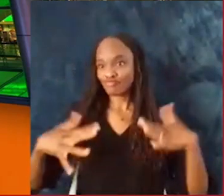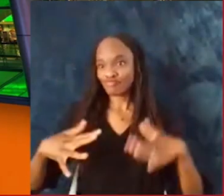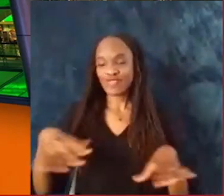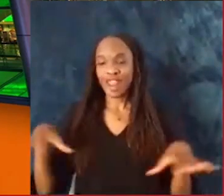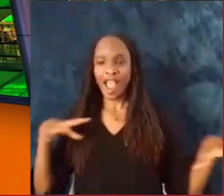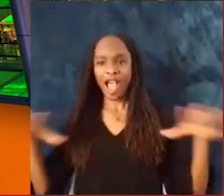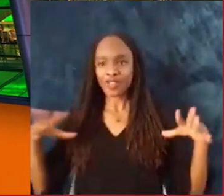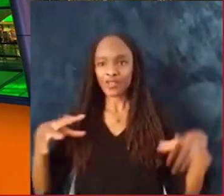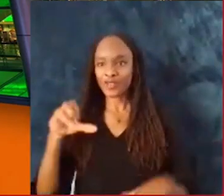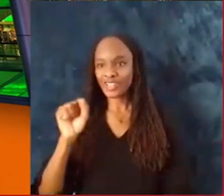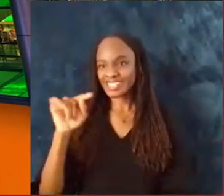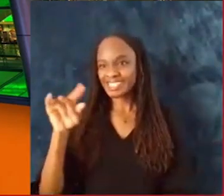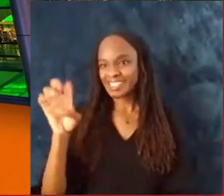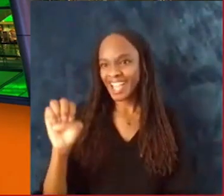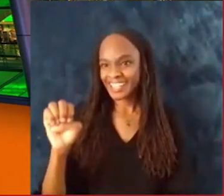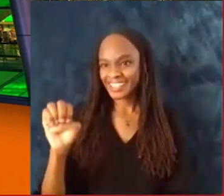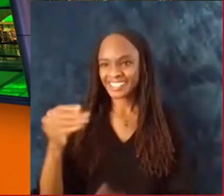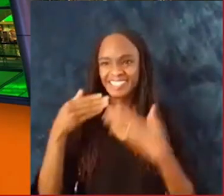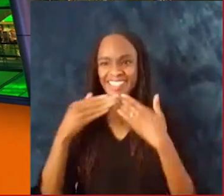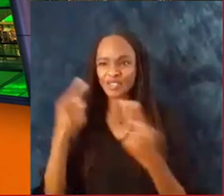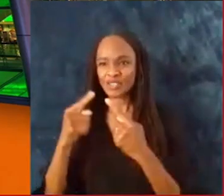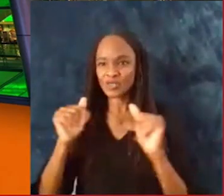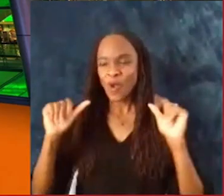style. Thanks to all of you for